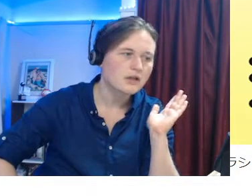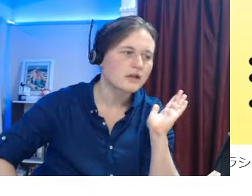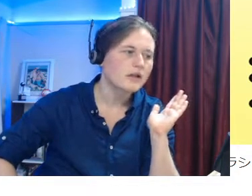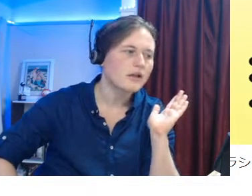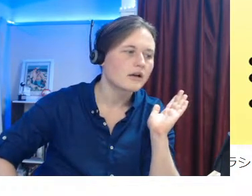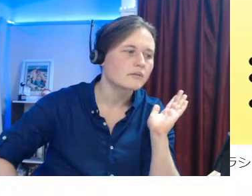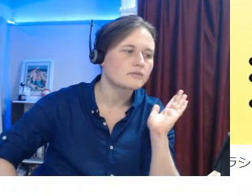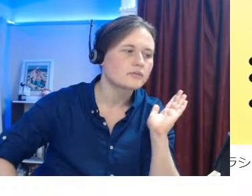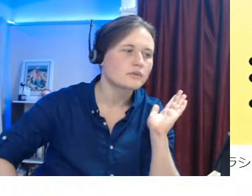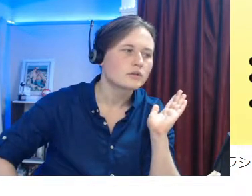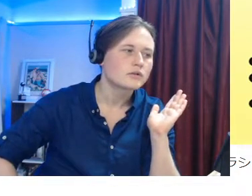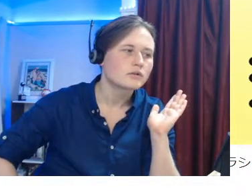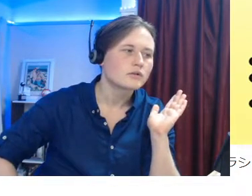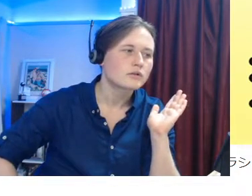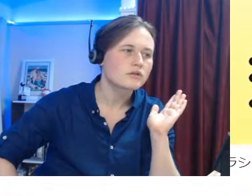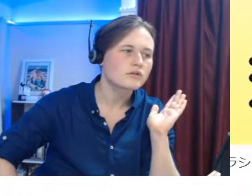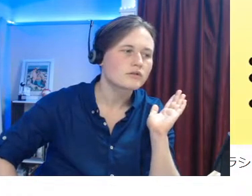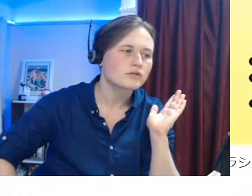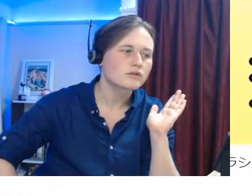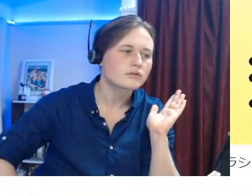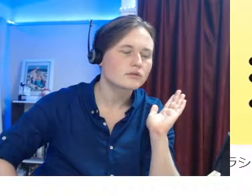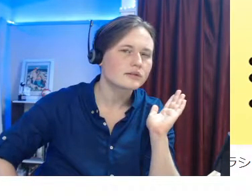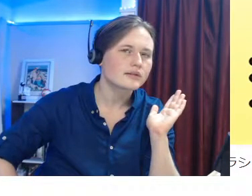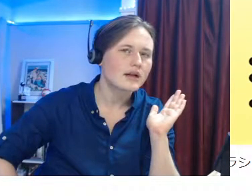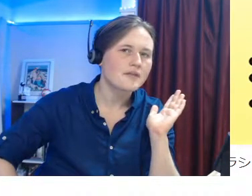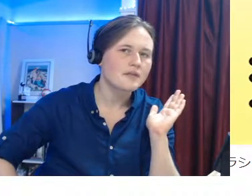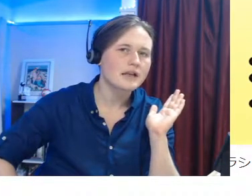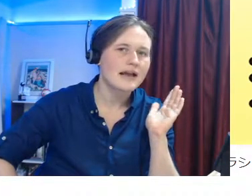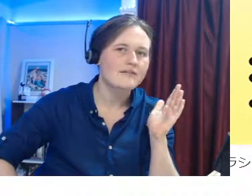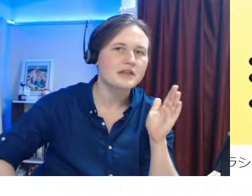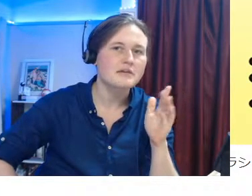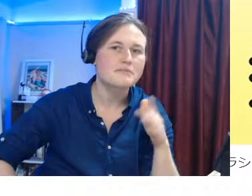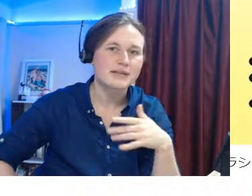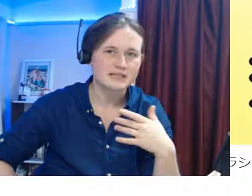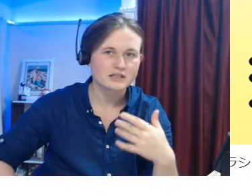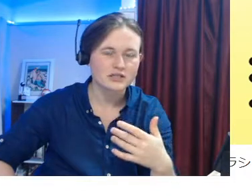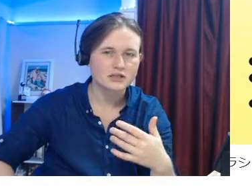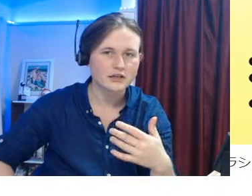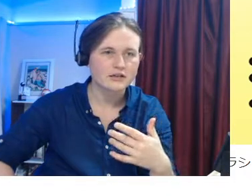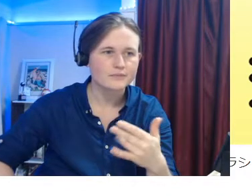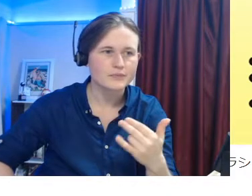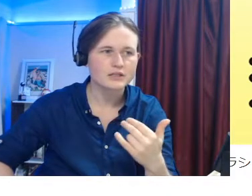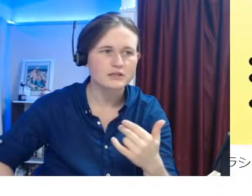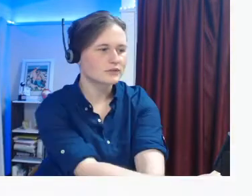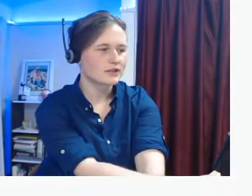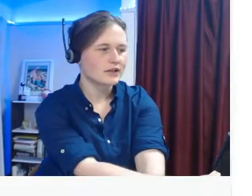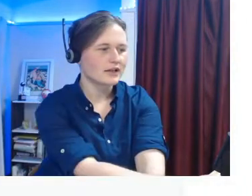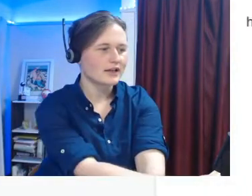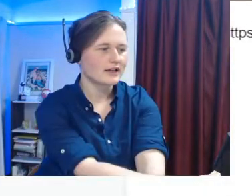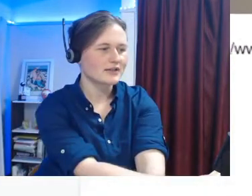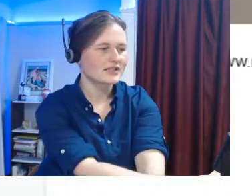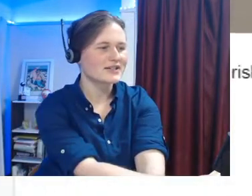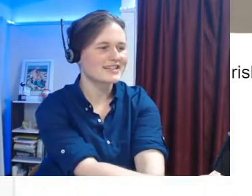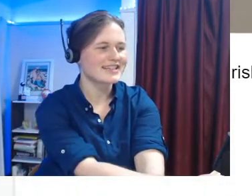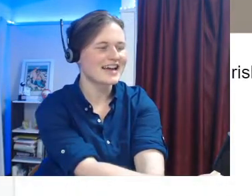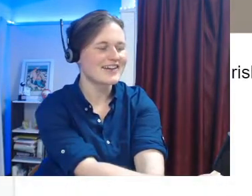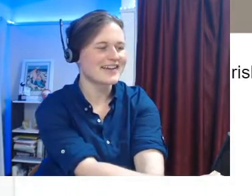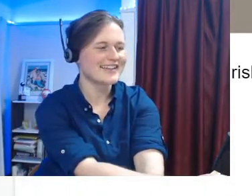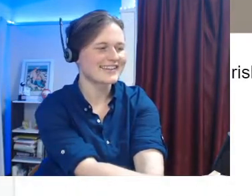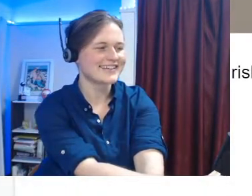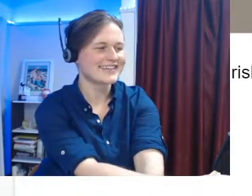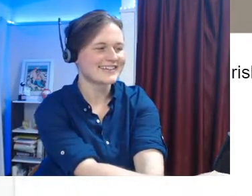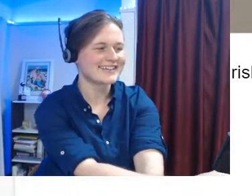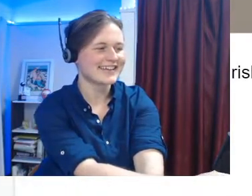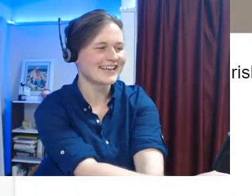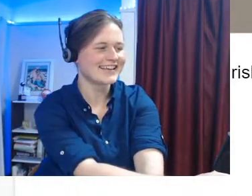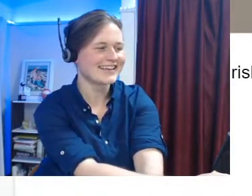it um so i think having that messaging there is i thought it was interesting how